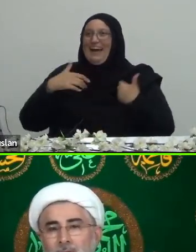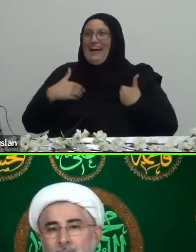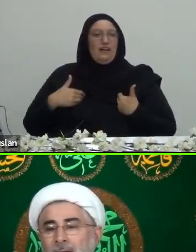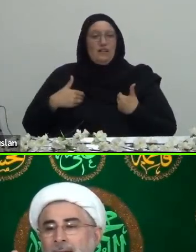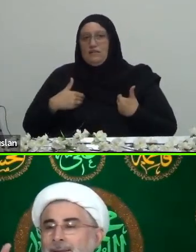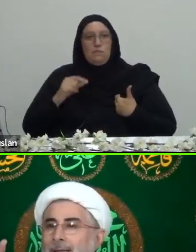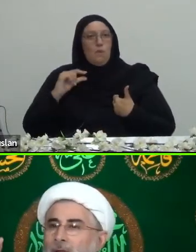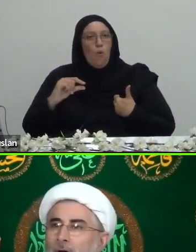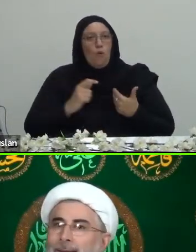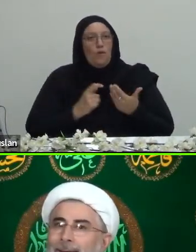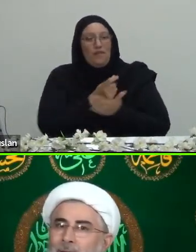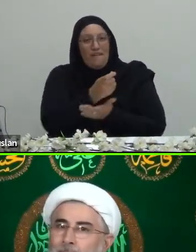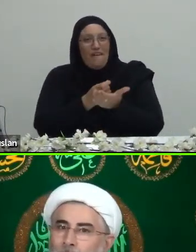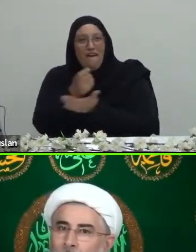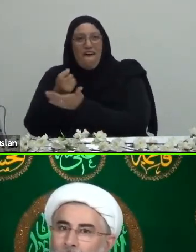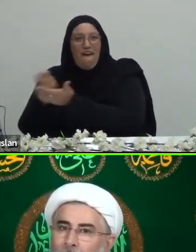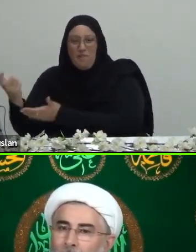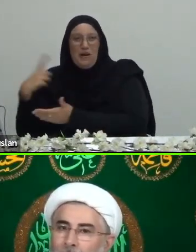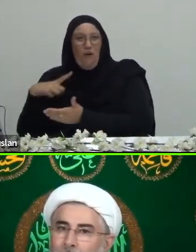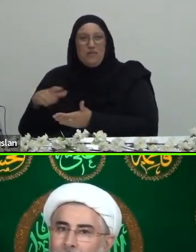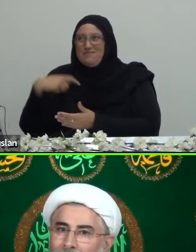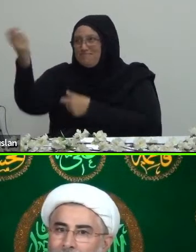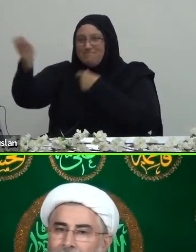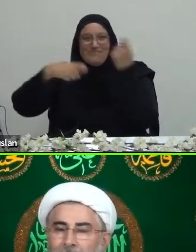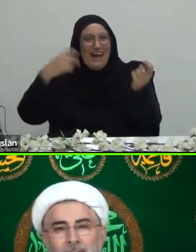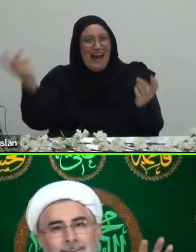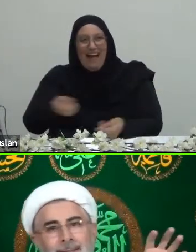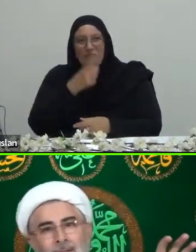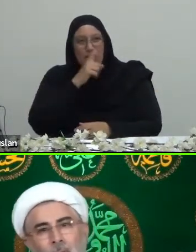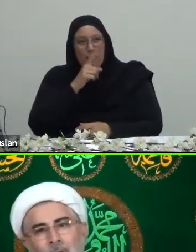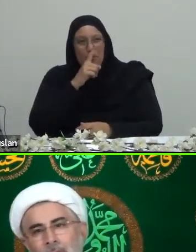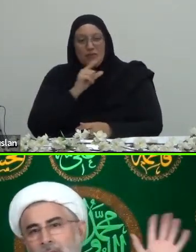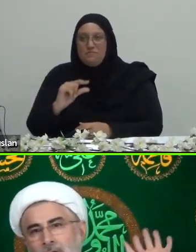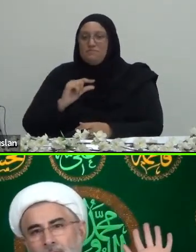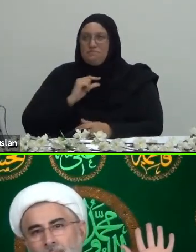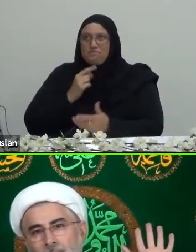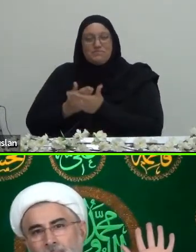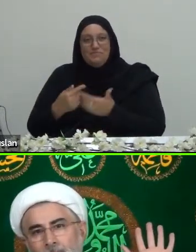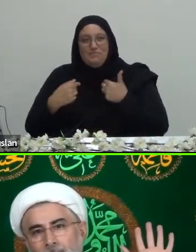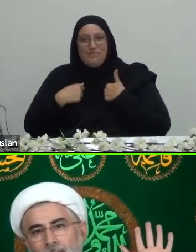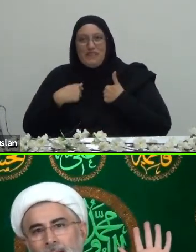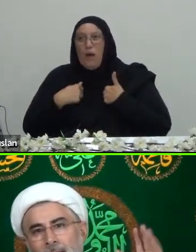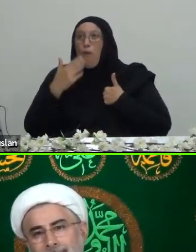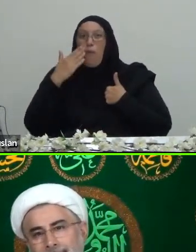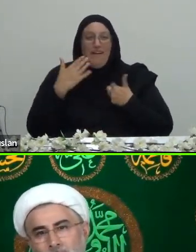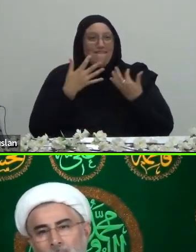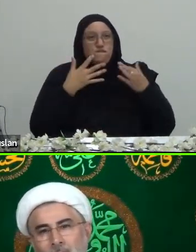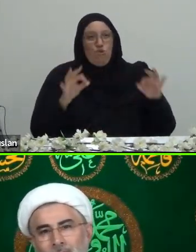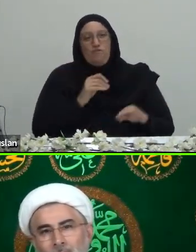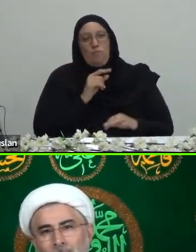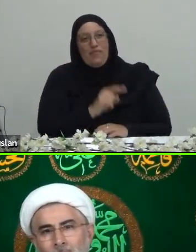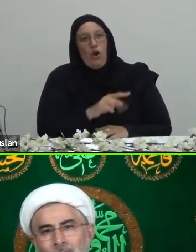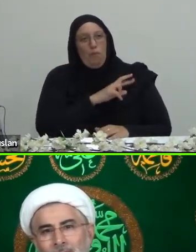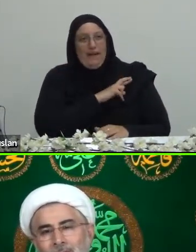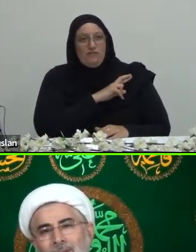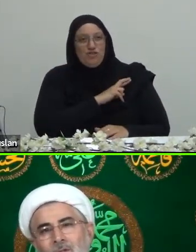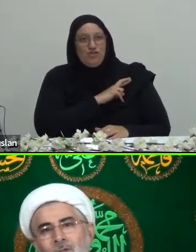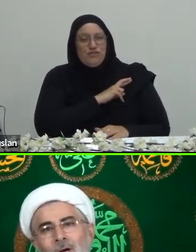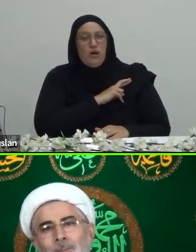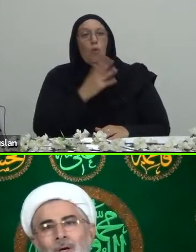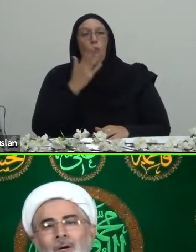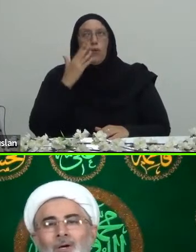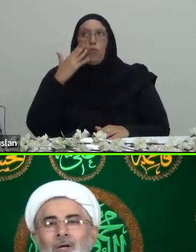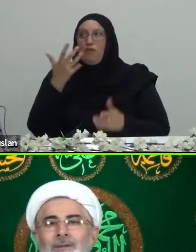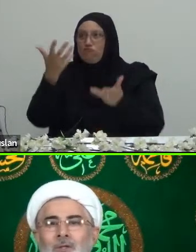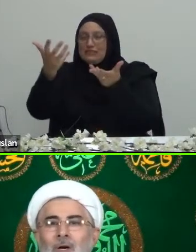Islamic context that God has put on man that the woman is free from. And that's why when it comes to